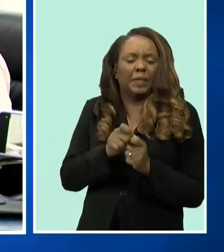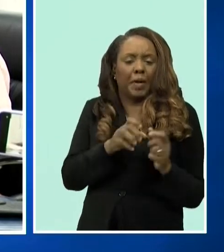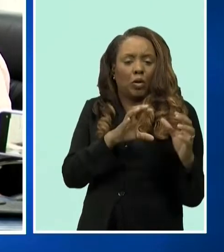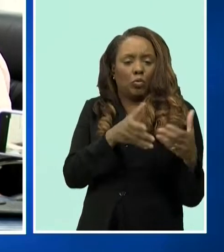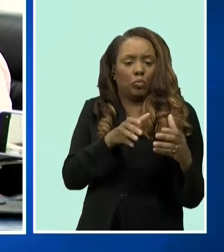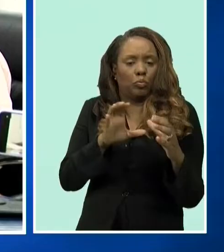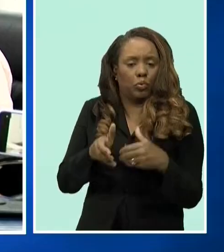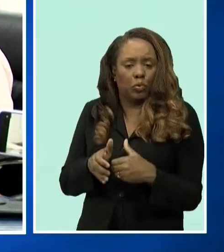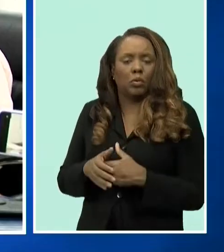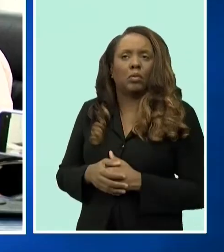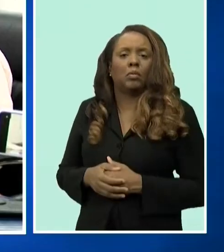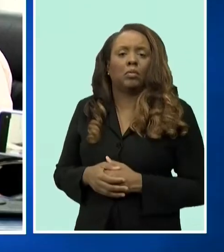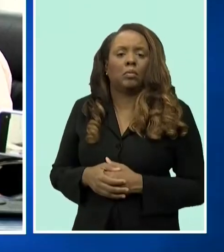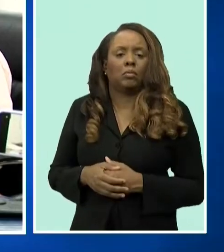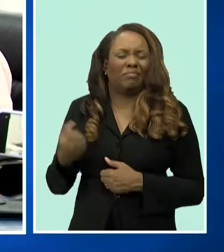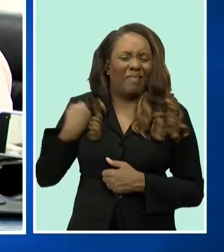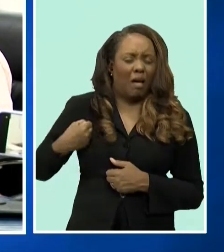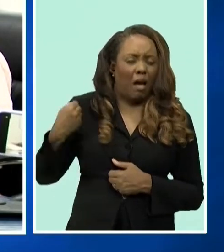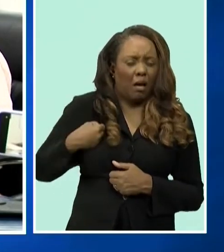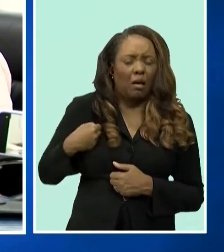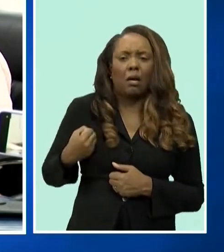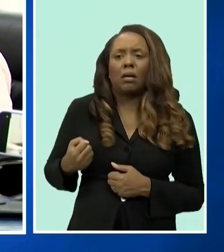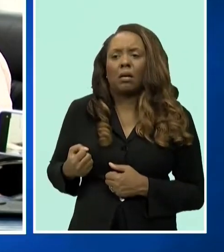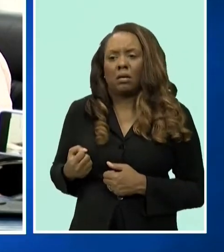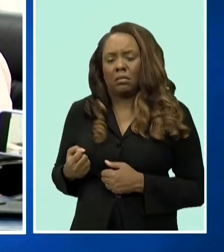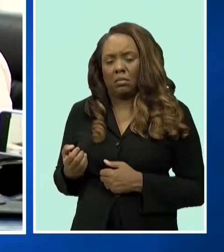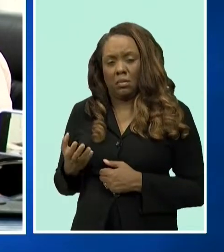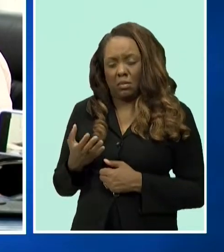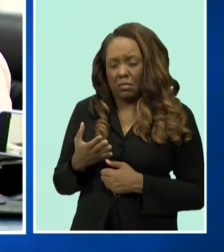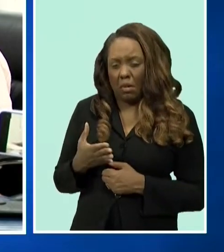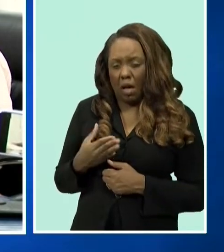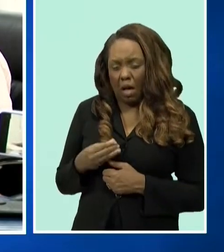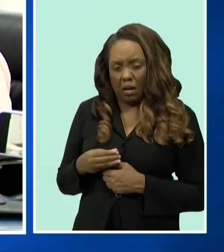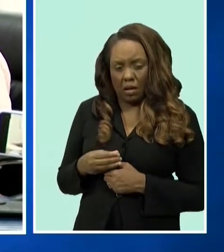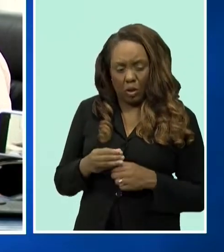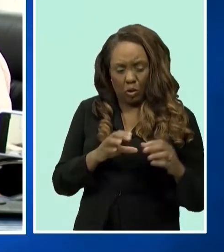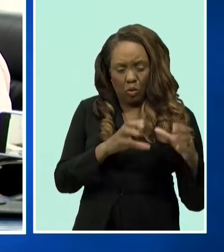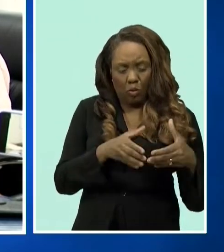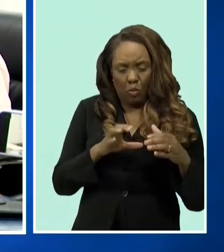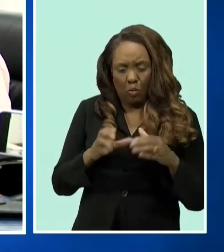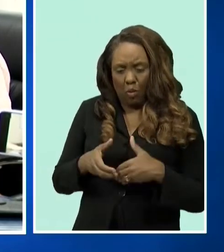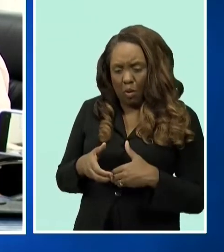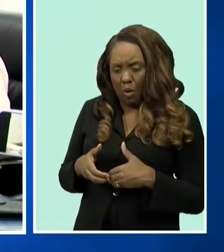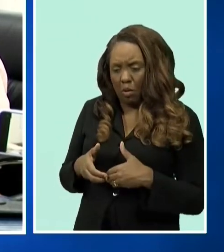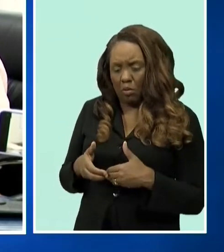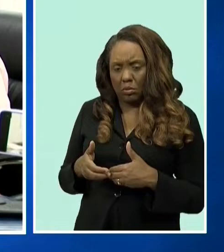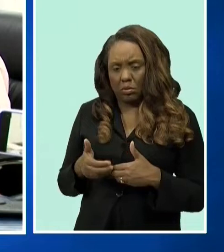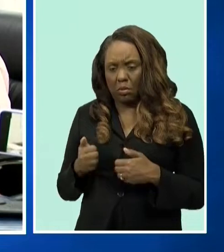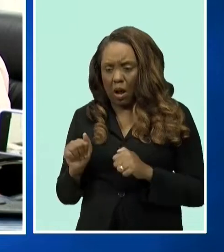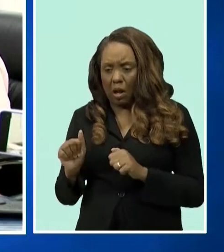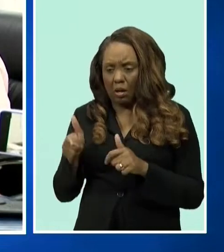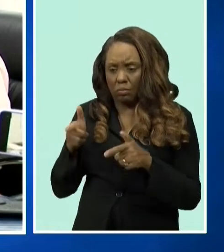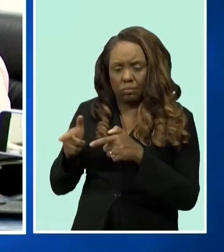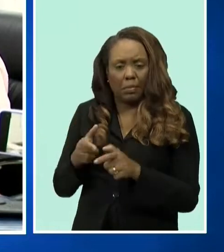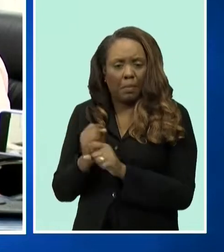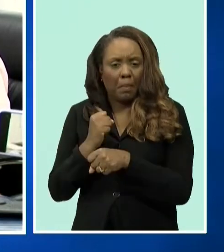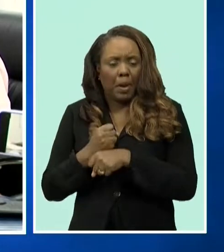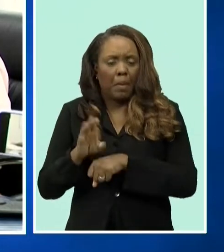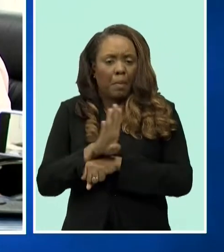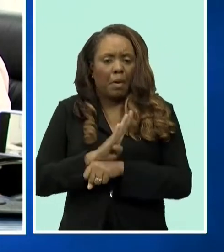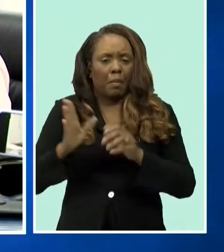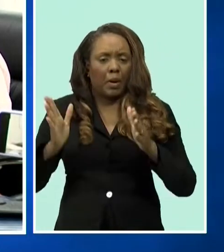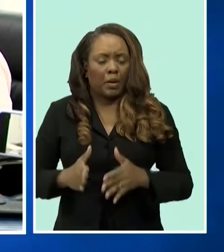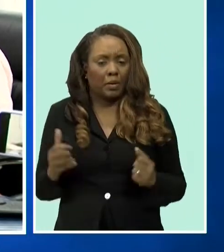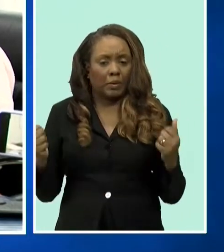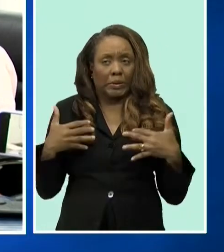and they're exacting their own vengeance and therefore putting Barbadians in fear. But I want to